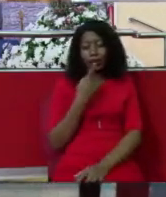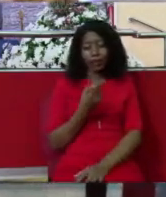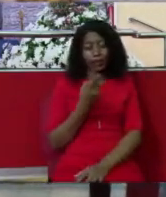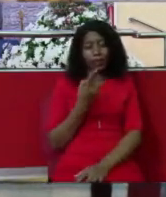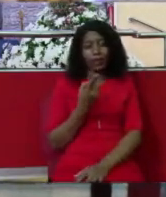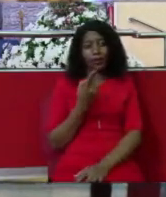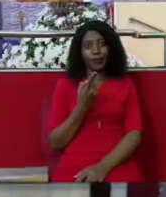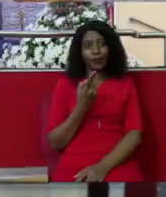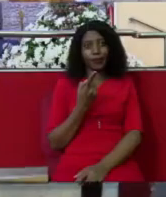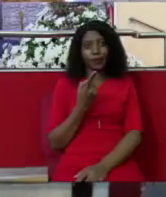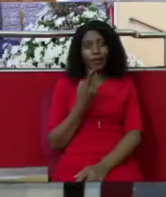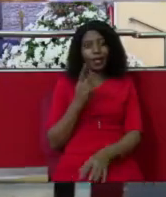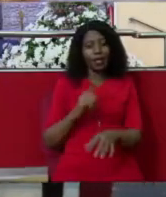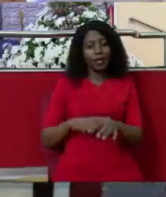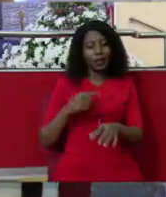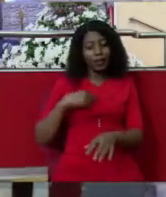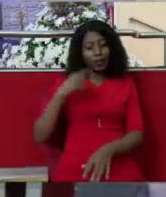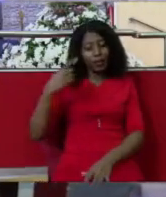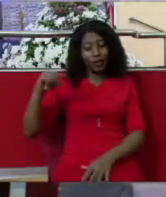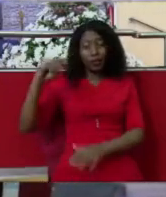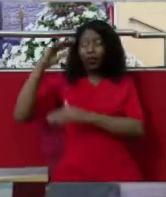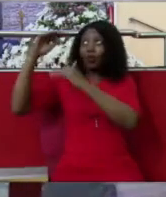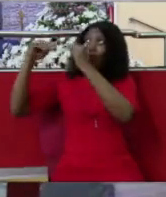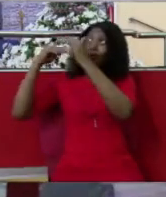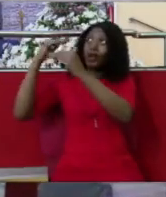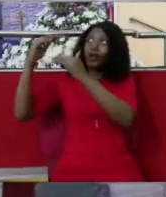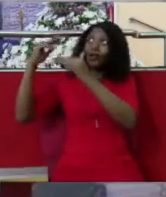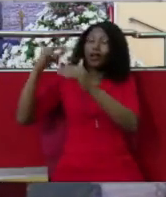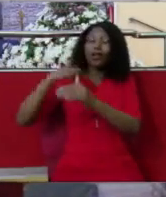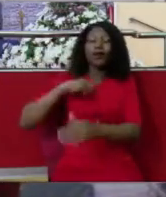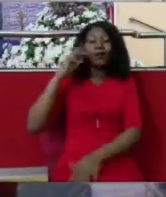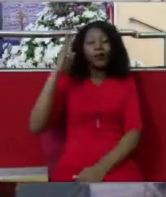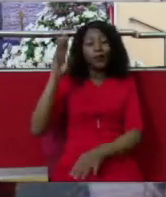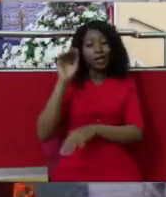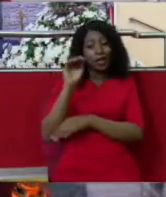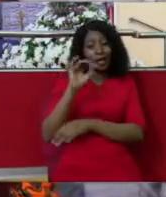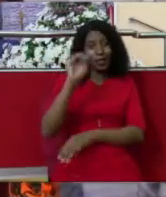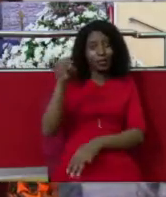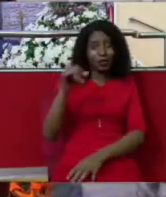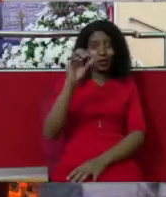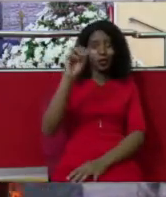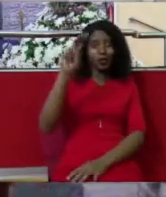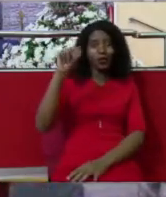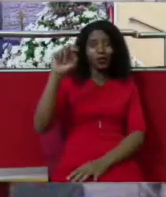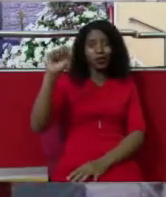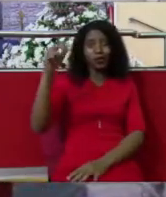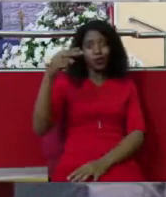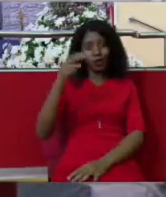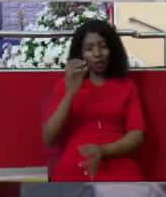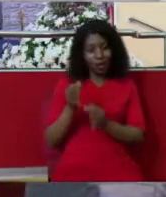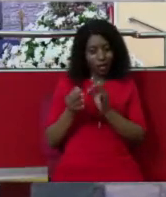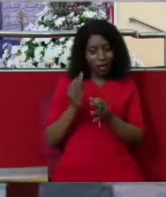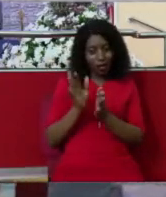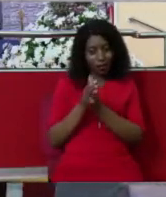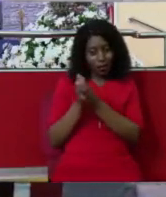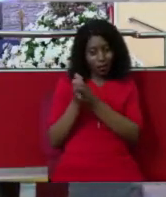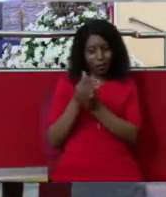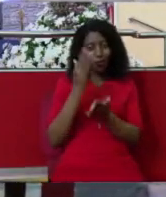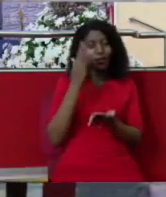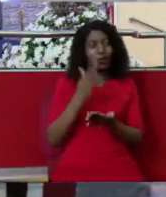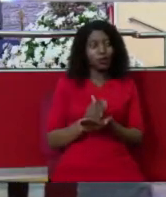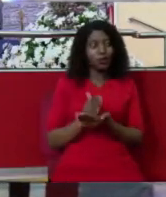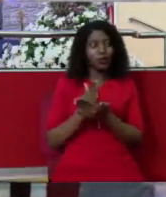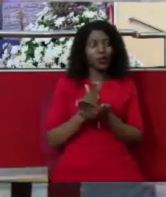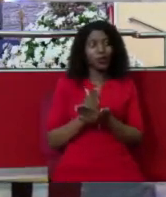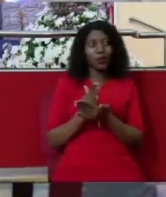hivi, when I go to heaven, I will ask Jonah whether it was true. Nikienda binguni nitauliza Jonah ya kwamba hiyo hadithi ni ya